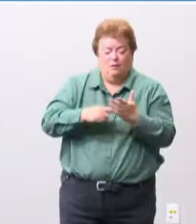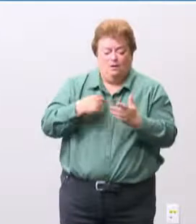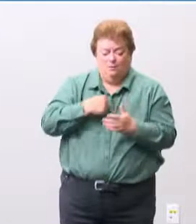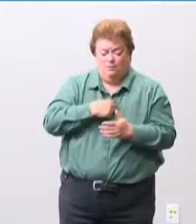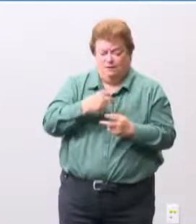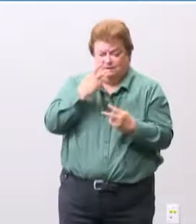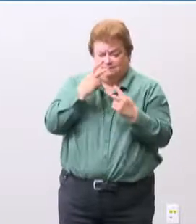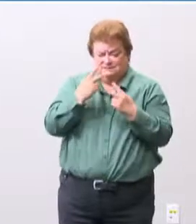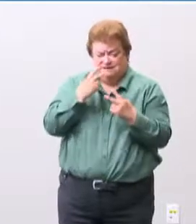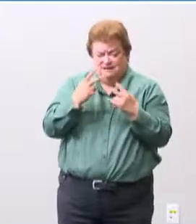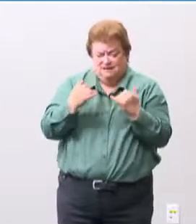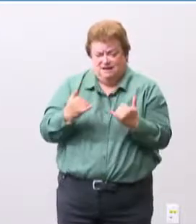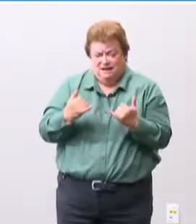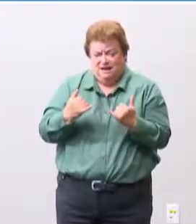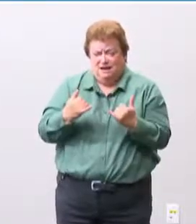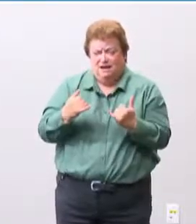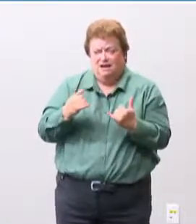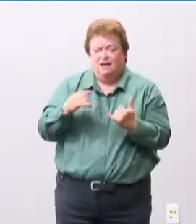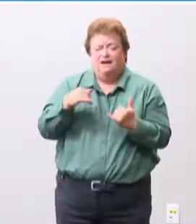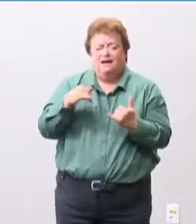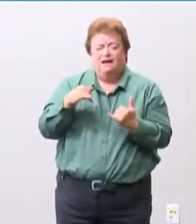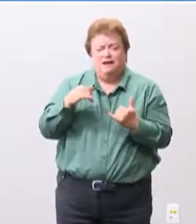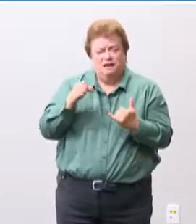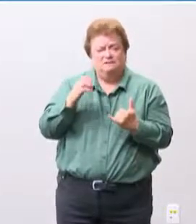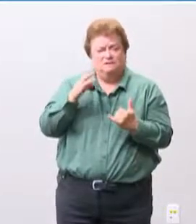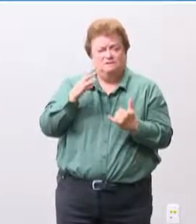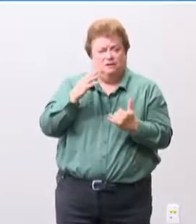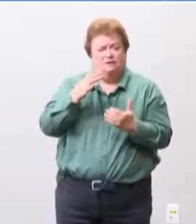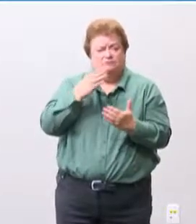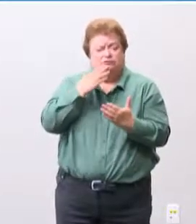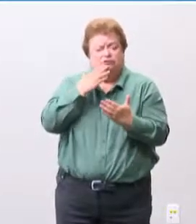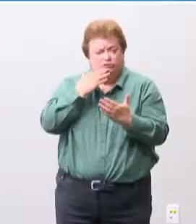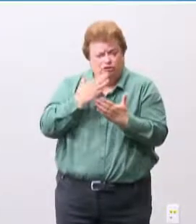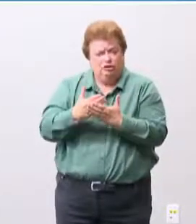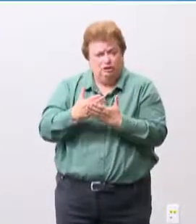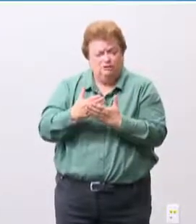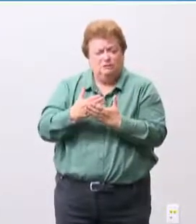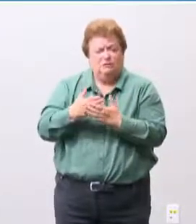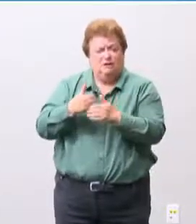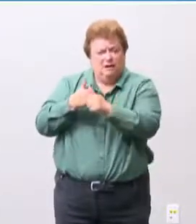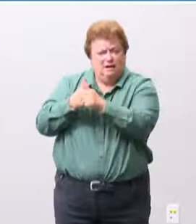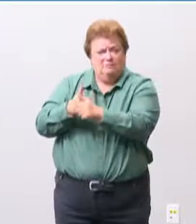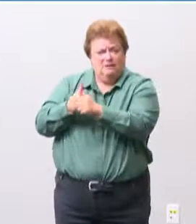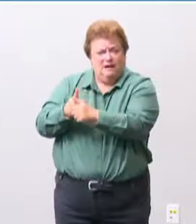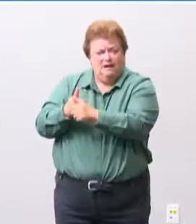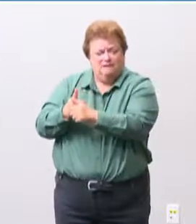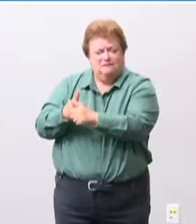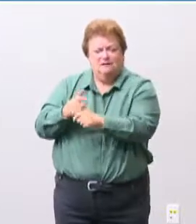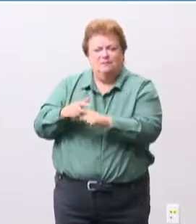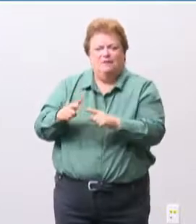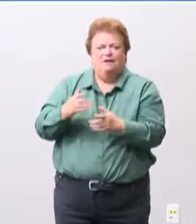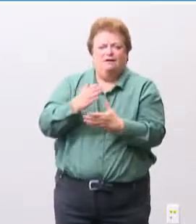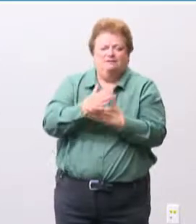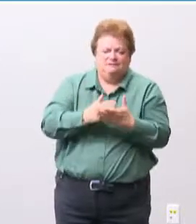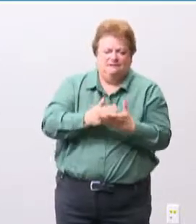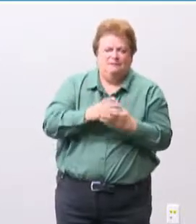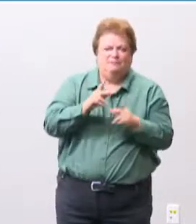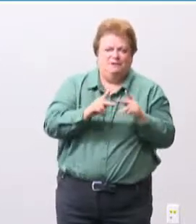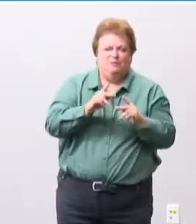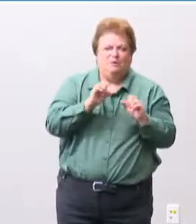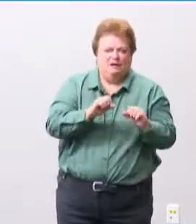seeing is fairly good compliance, but we know that some individuals, it can be